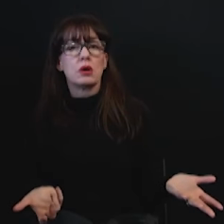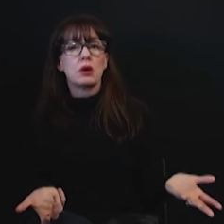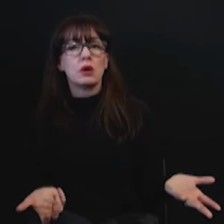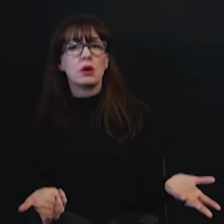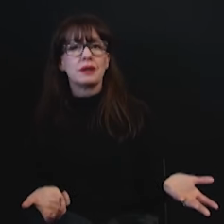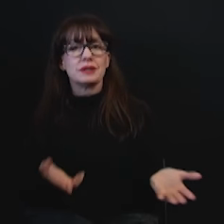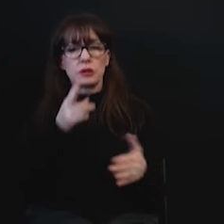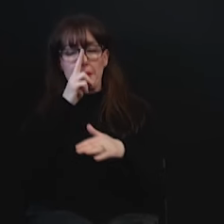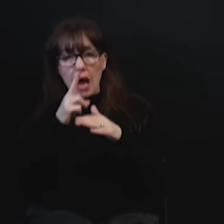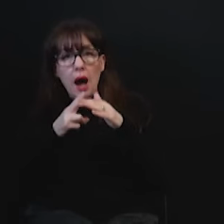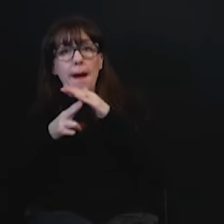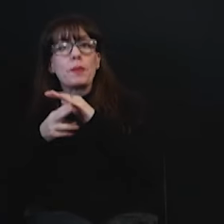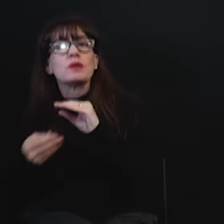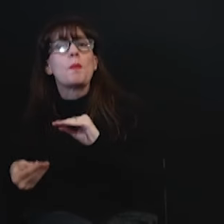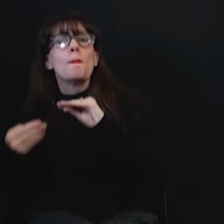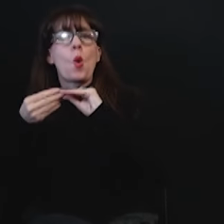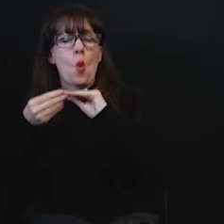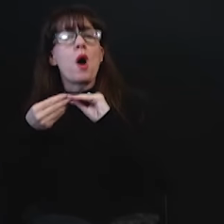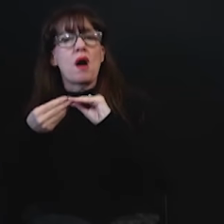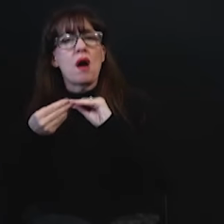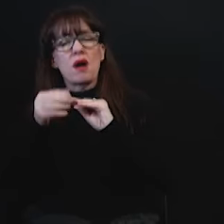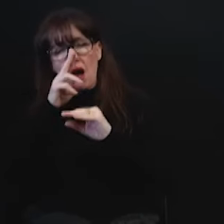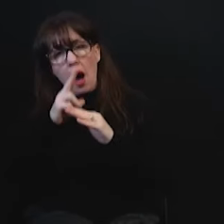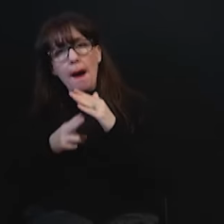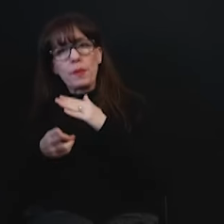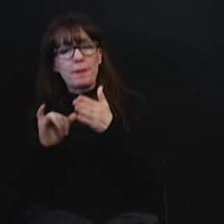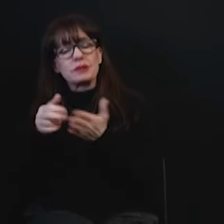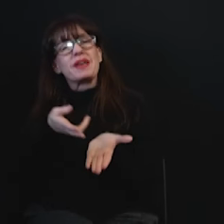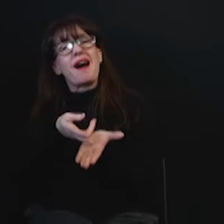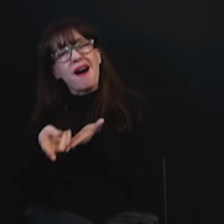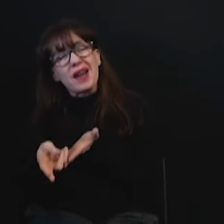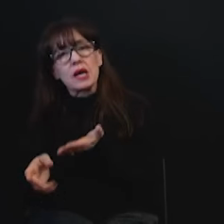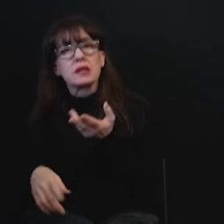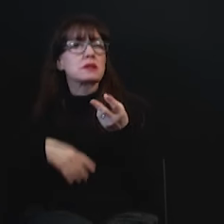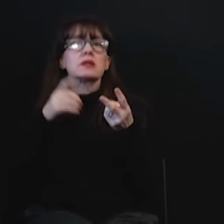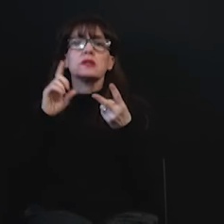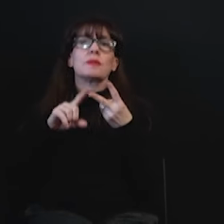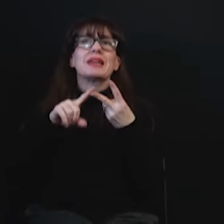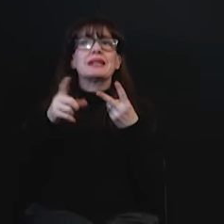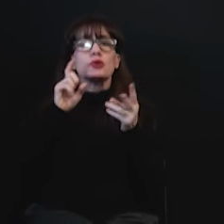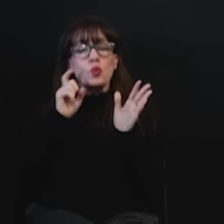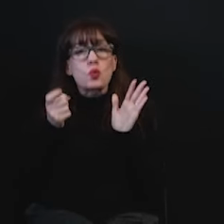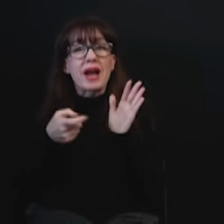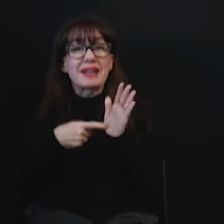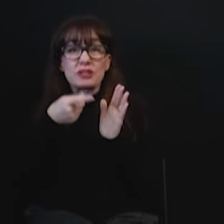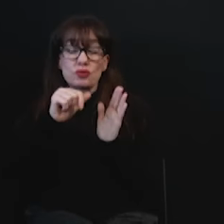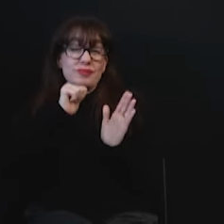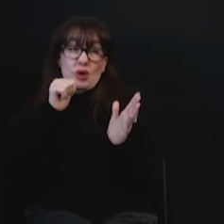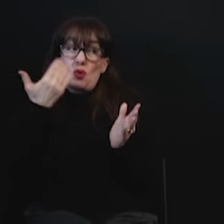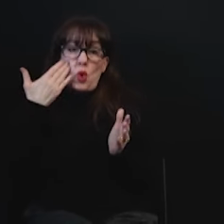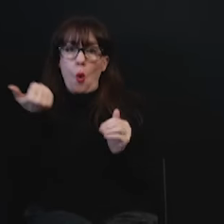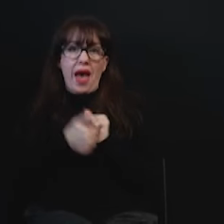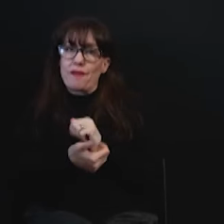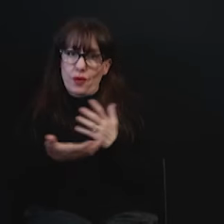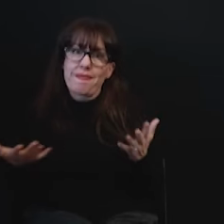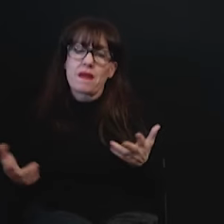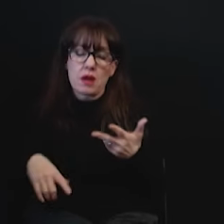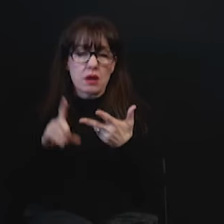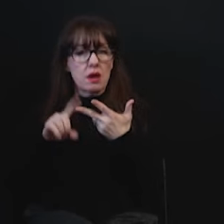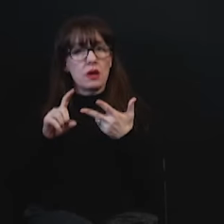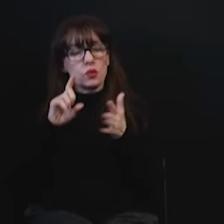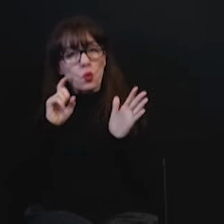To be humble is to be more than that, however. To be humble is to be honest. To be humble is to recognize that you don't know everything. To be humble